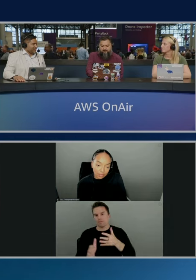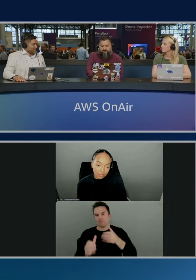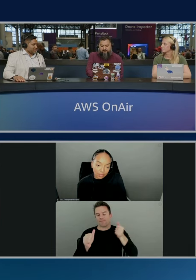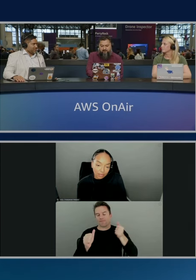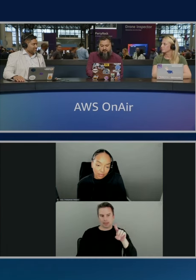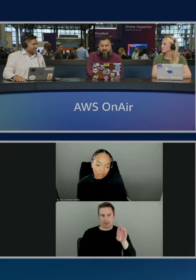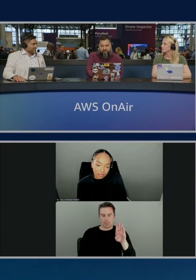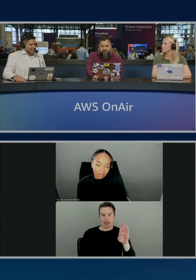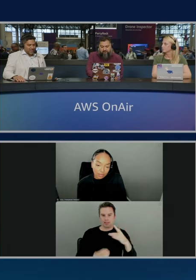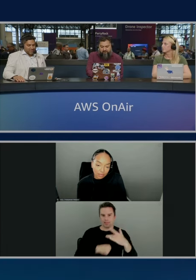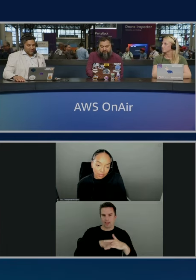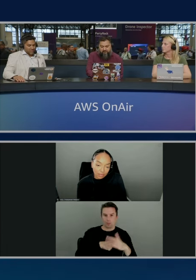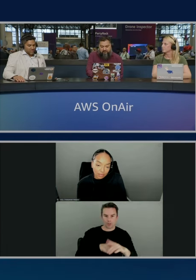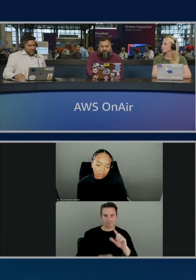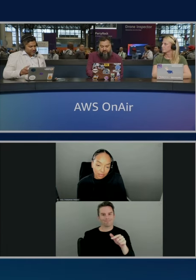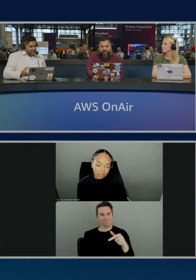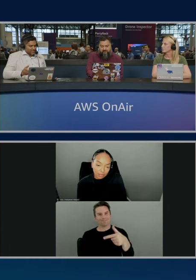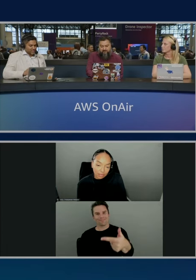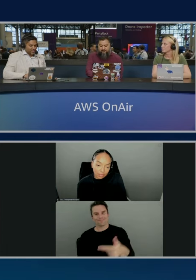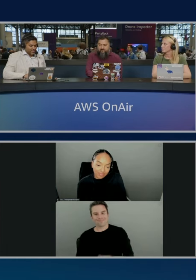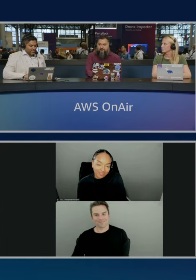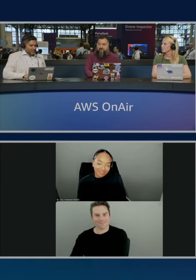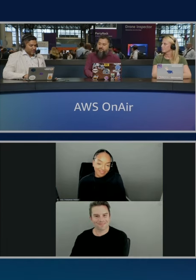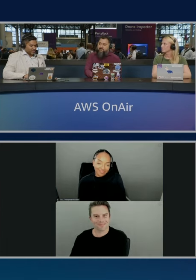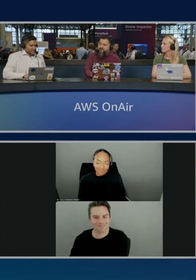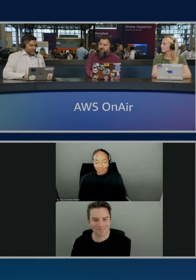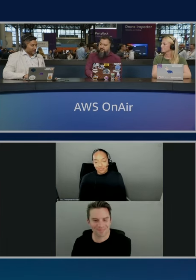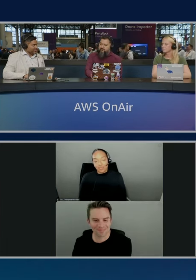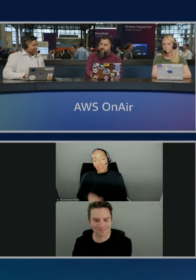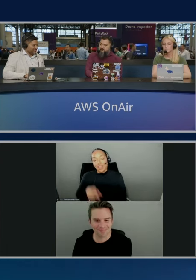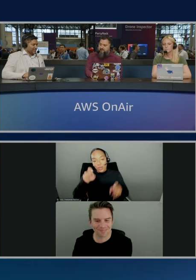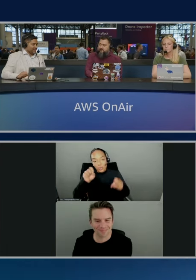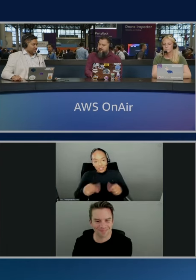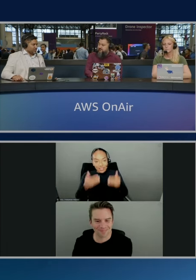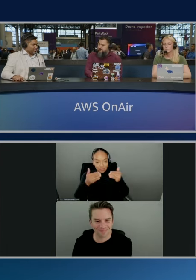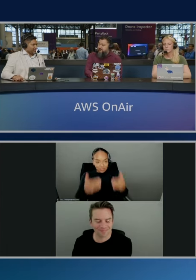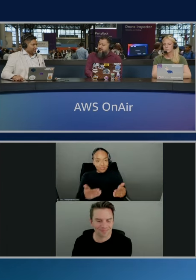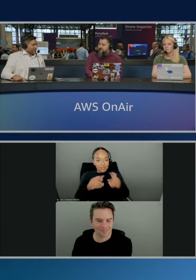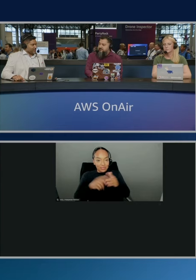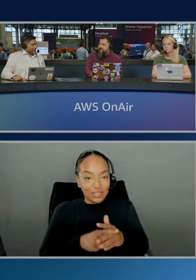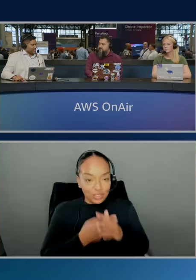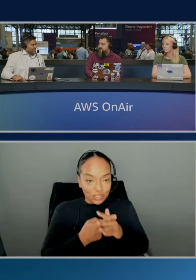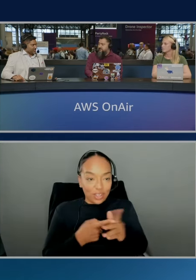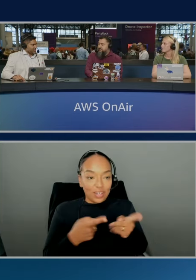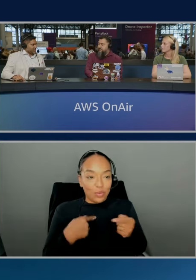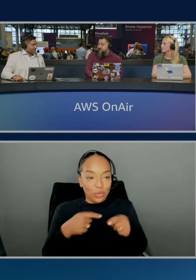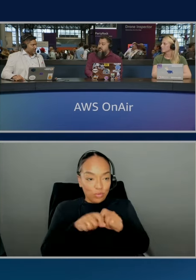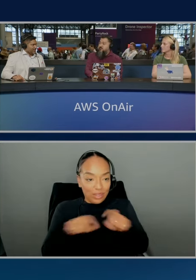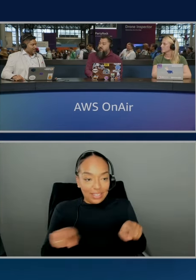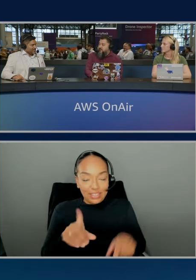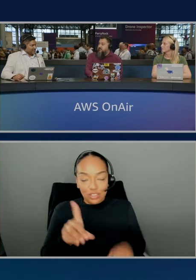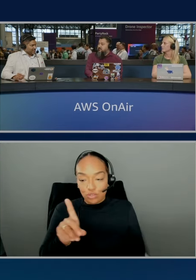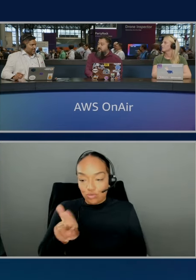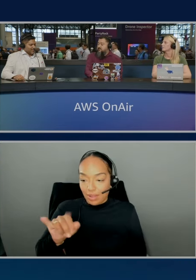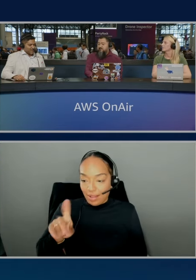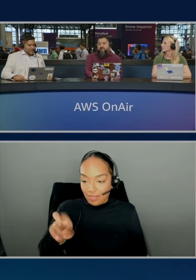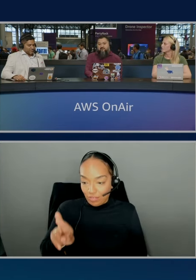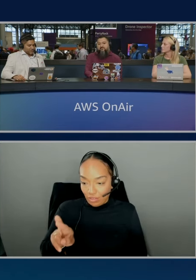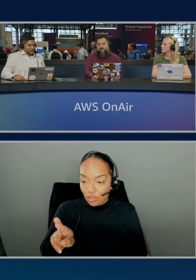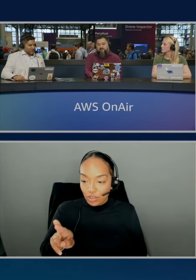on AWS. So you can go ahead and get started here. We've also released a driver for LangChain as well